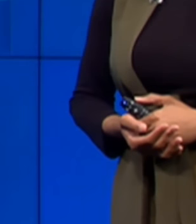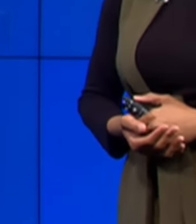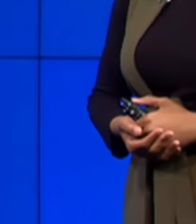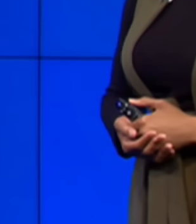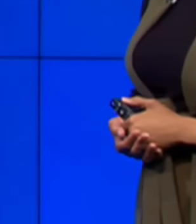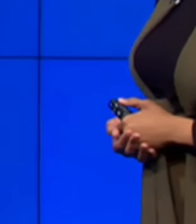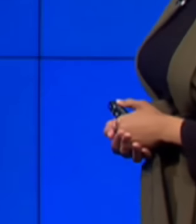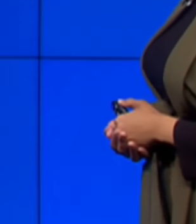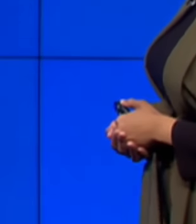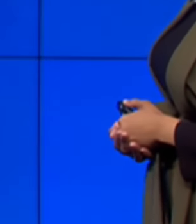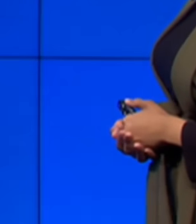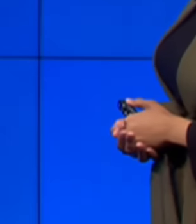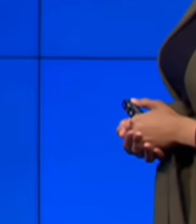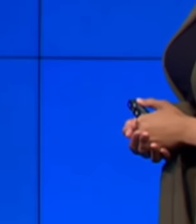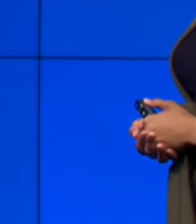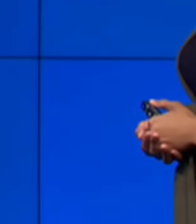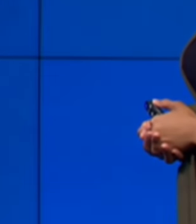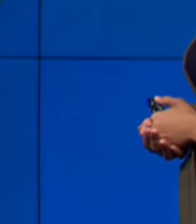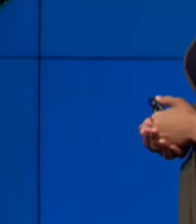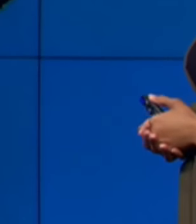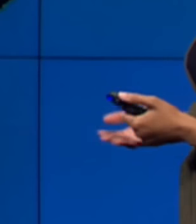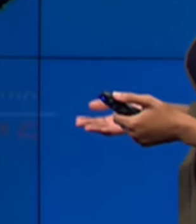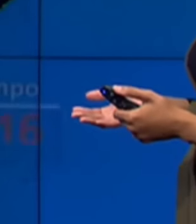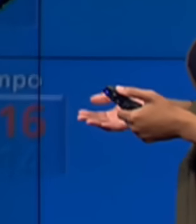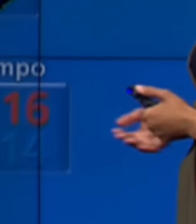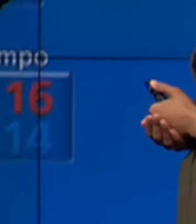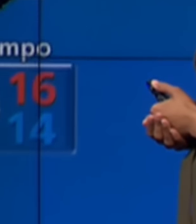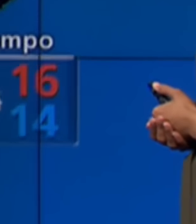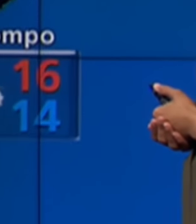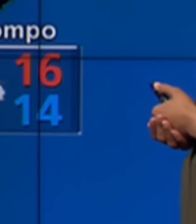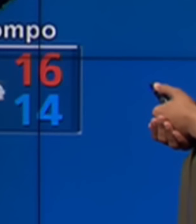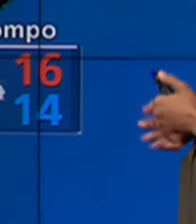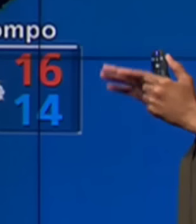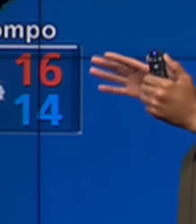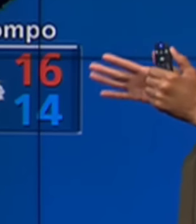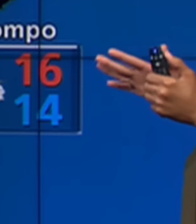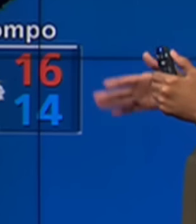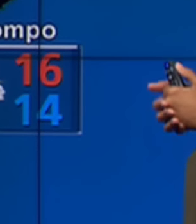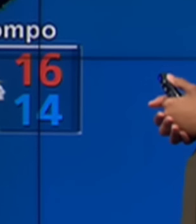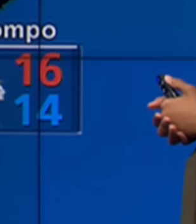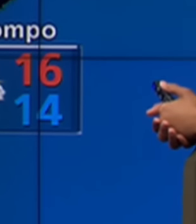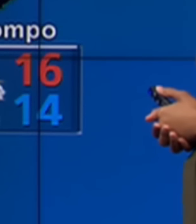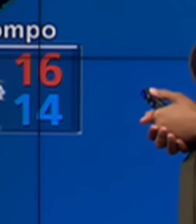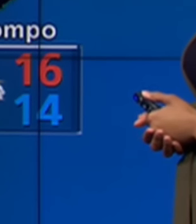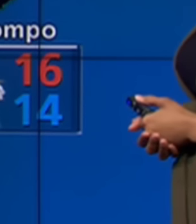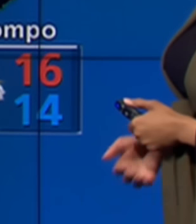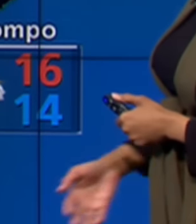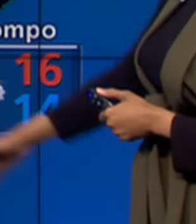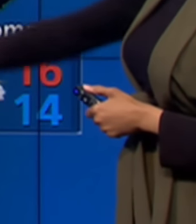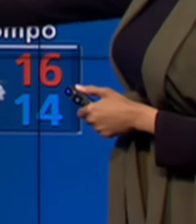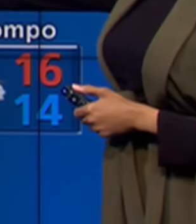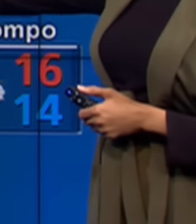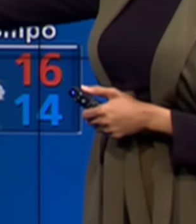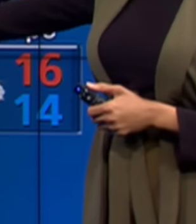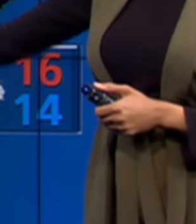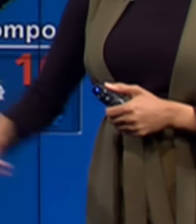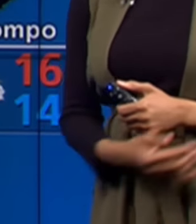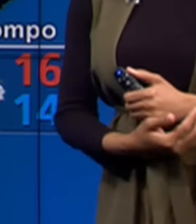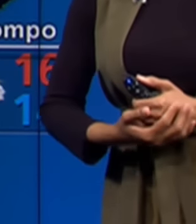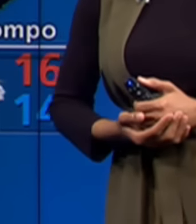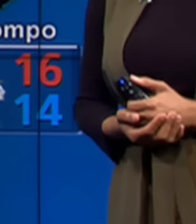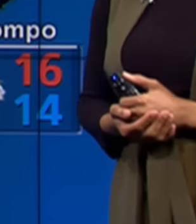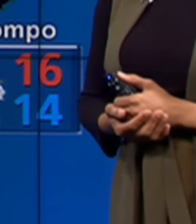le 13 mo Thapameng lebelela mo provinceng ya Eastern Cape Mthatha ka digata di le 7 go ya go di le 10 mo mosong Komani tla na